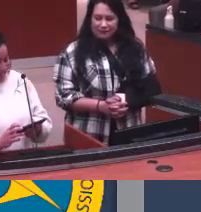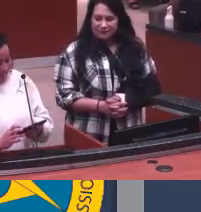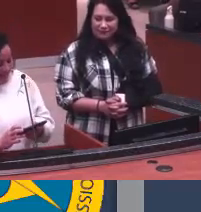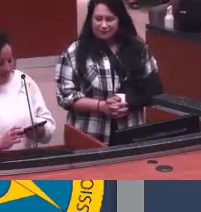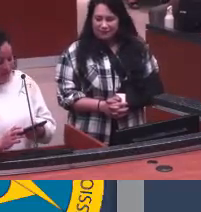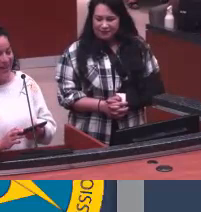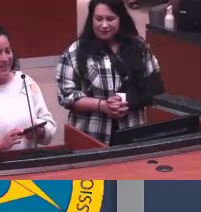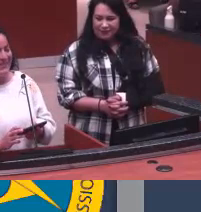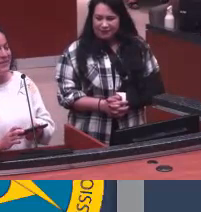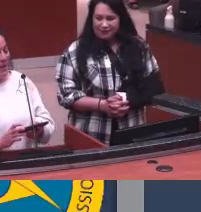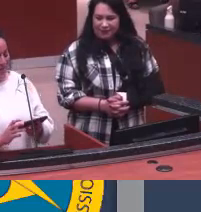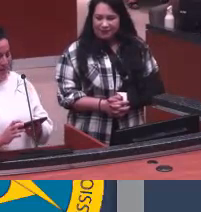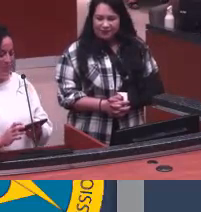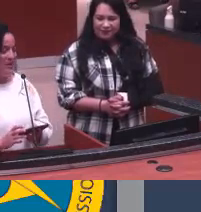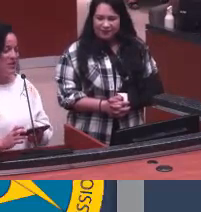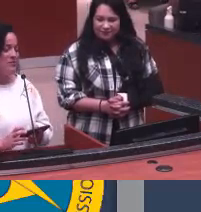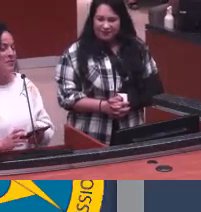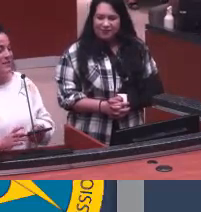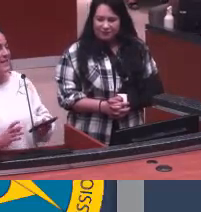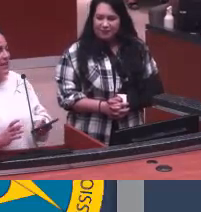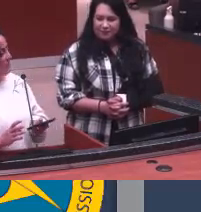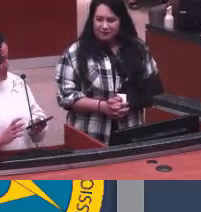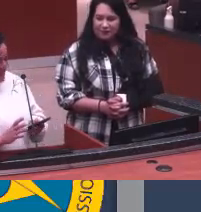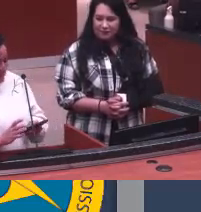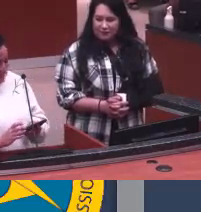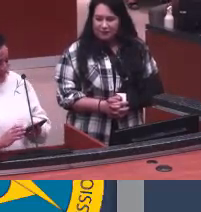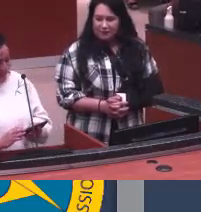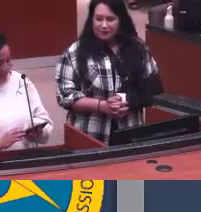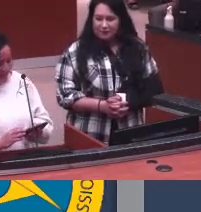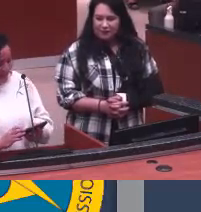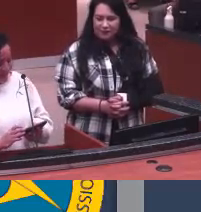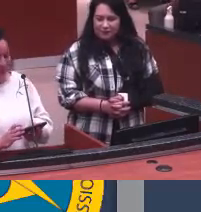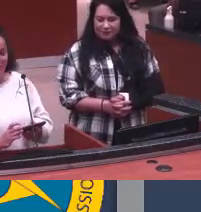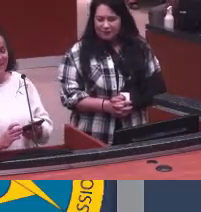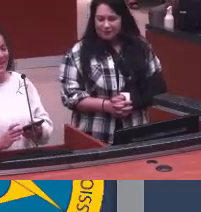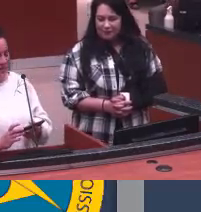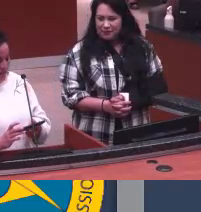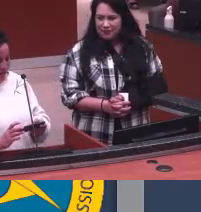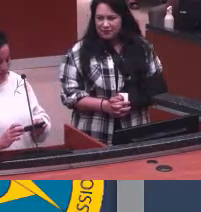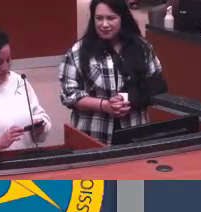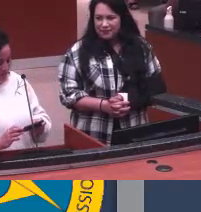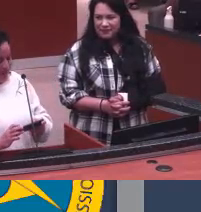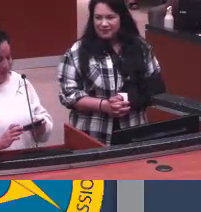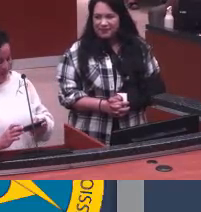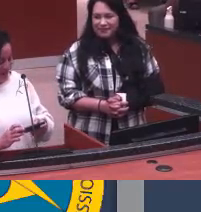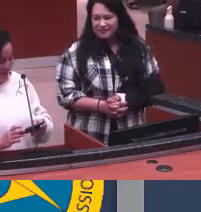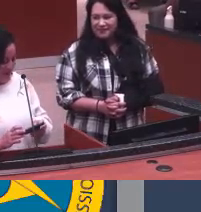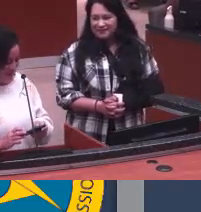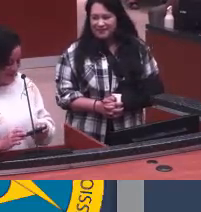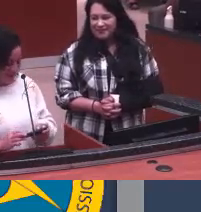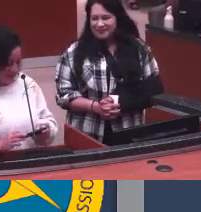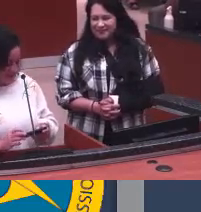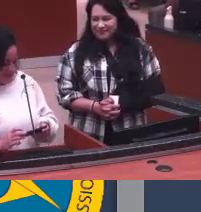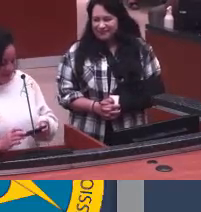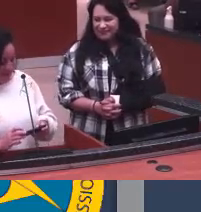committee. We held way back in March our first executive meeting, which wasn't that long ago, but feels like a lot has happened